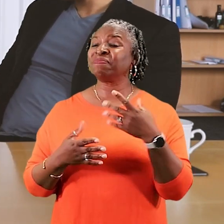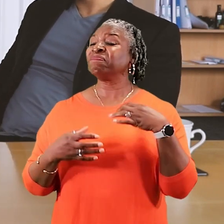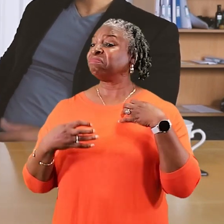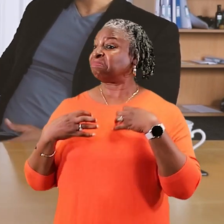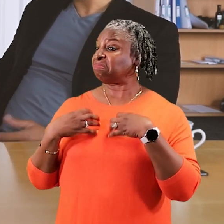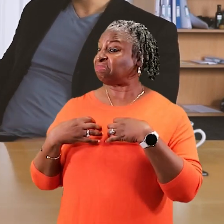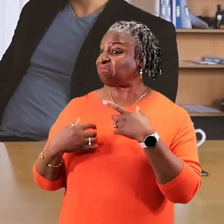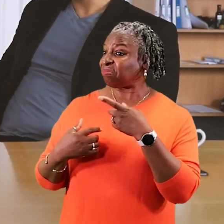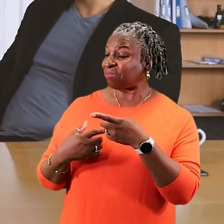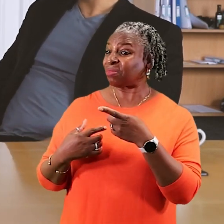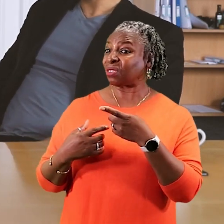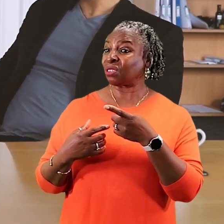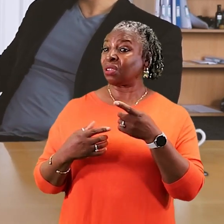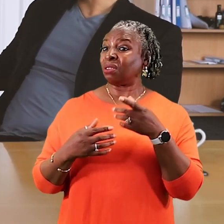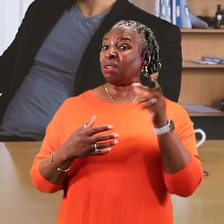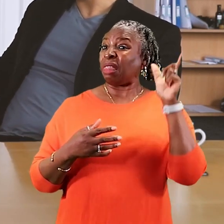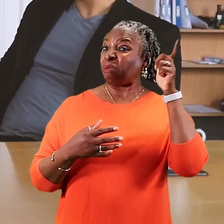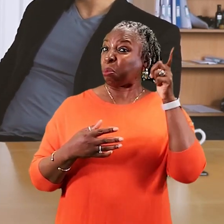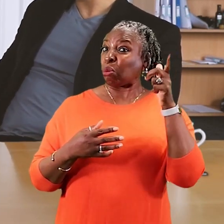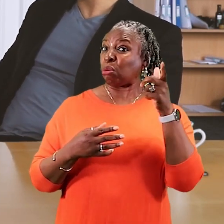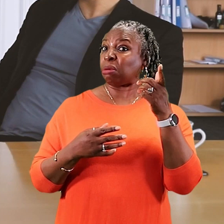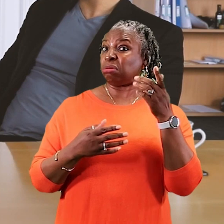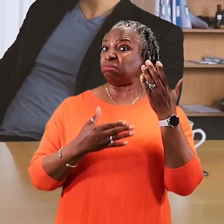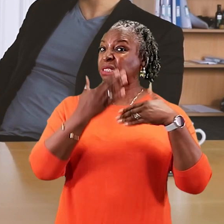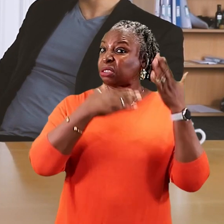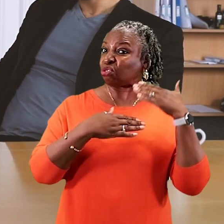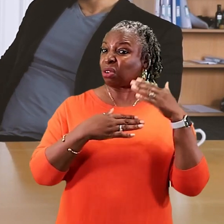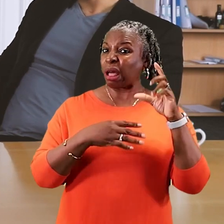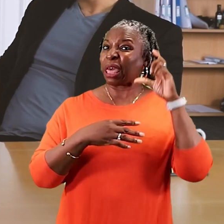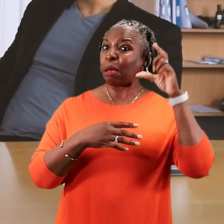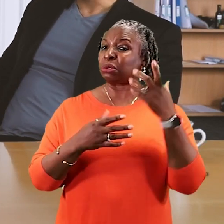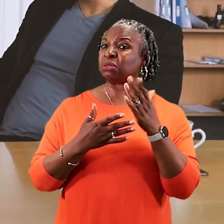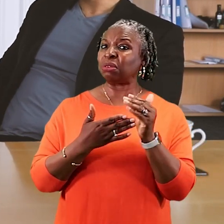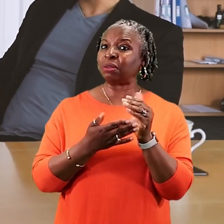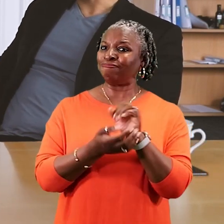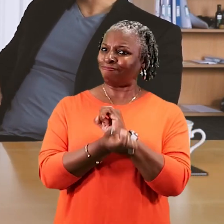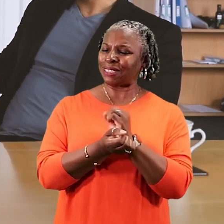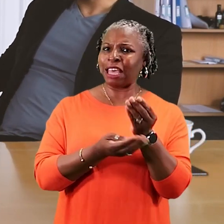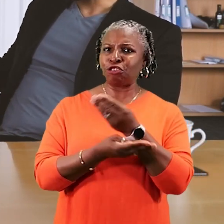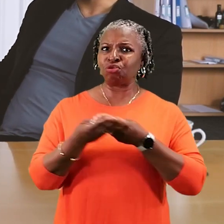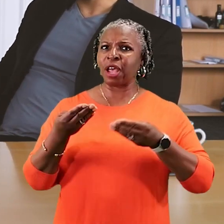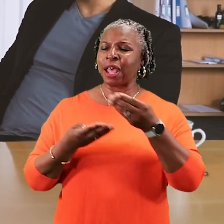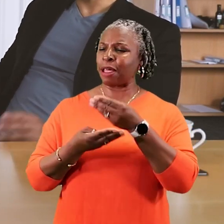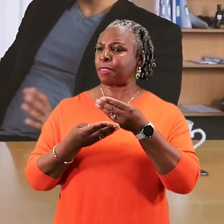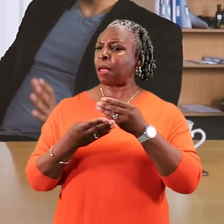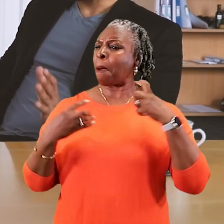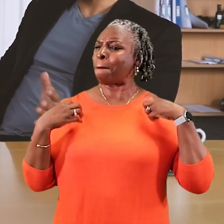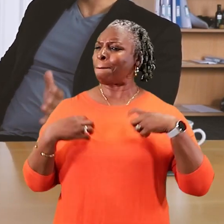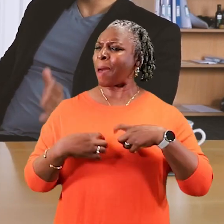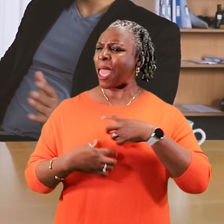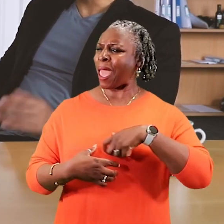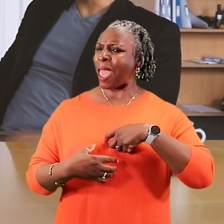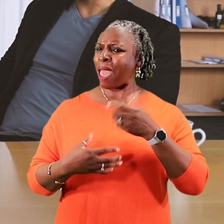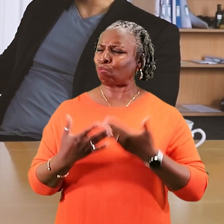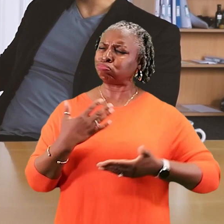that's quite interesting in light of Liverpool's unique history as the capital of the slave trade. So Liverpool's mayors throughout that entire period, both